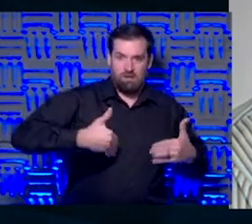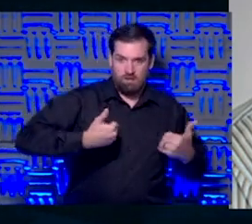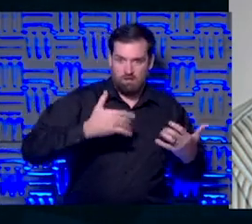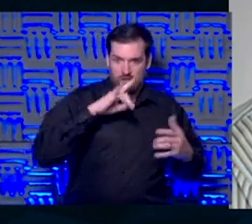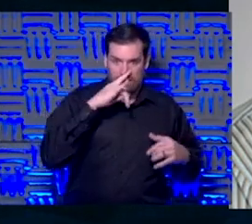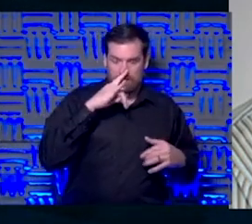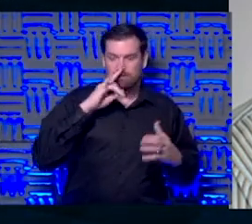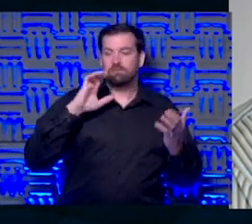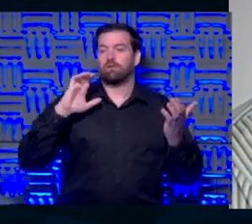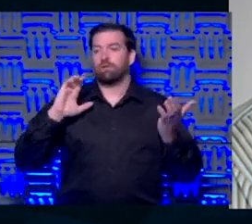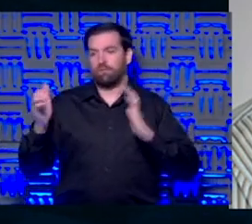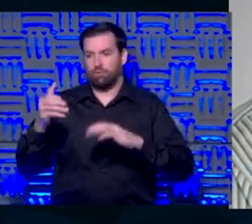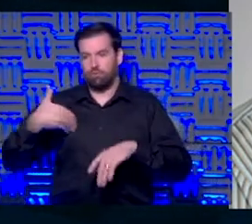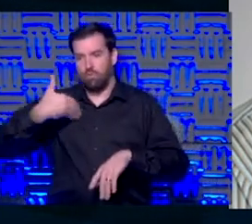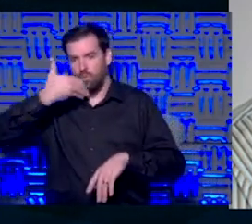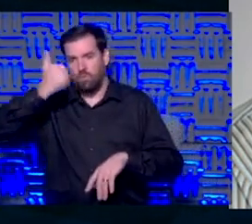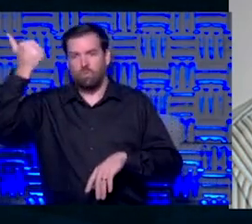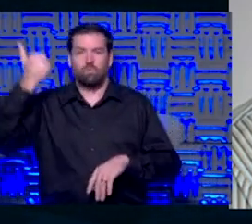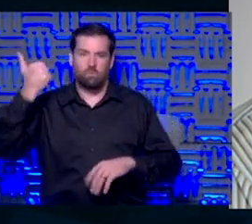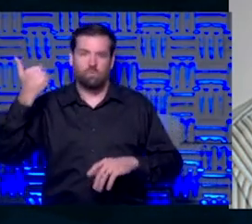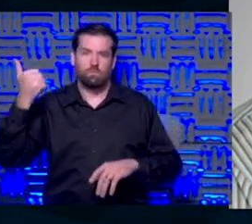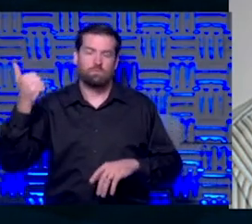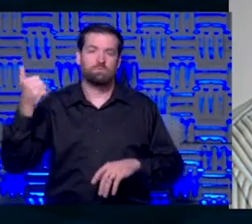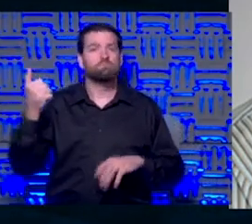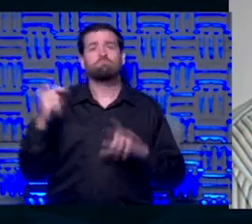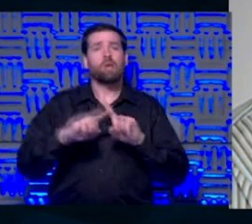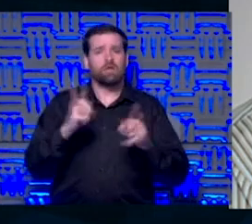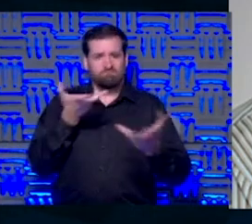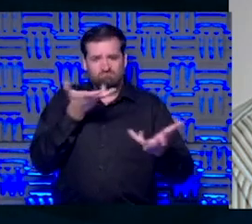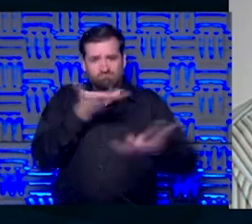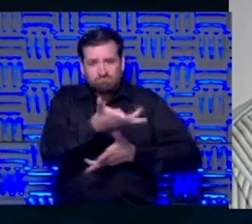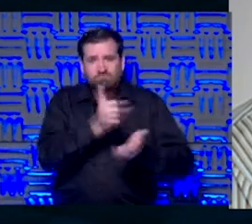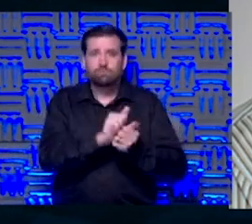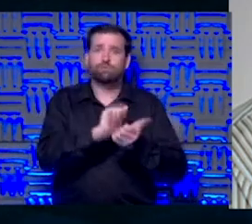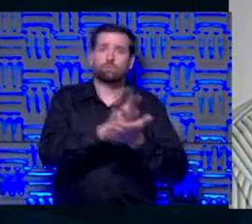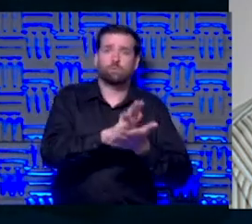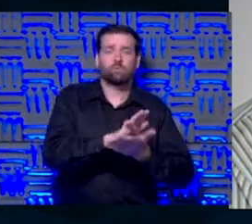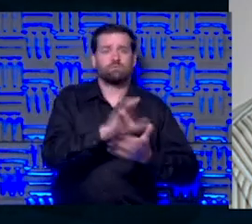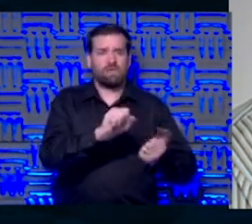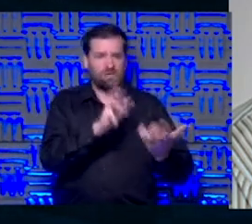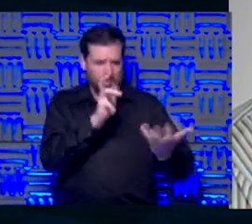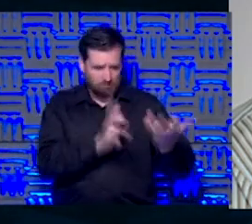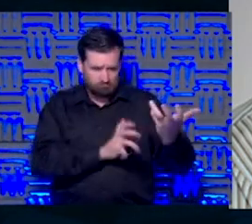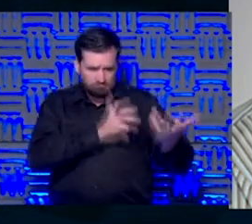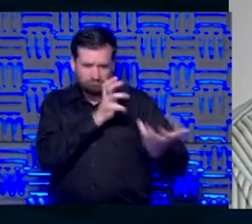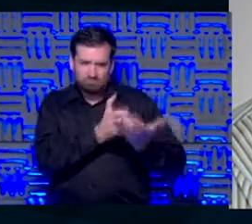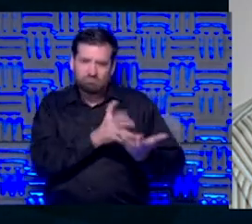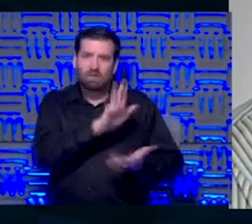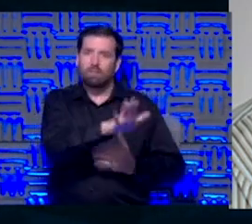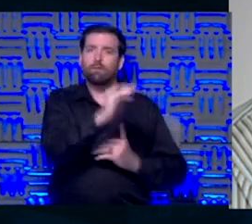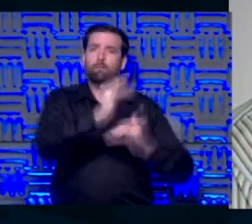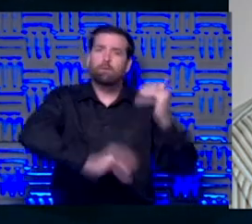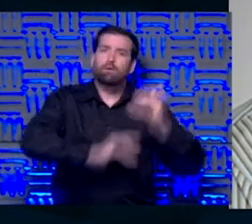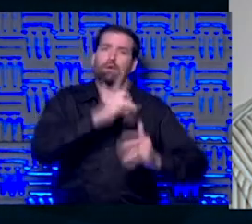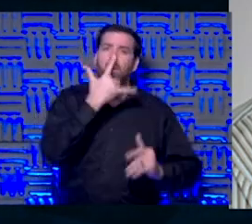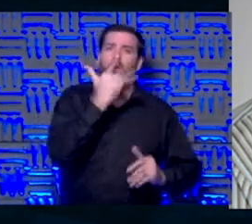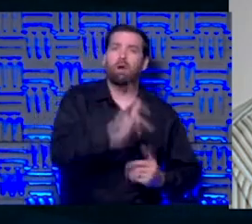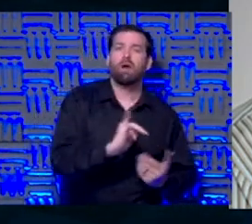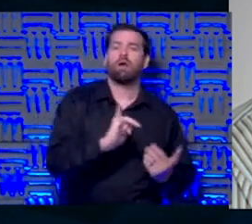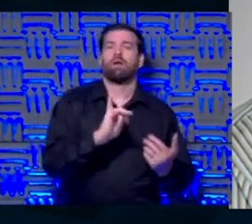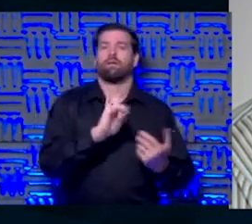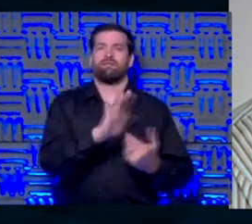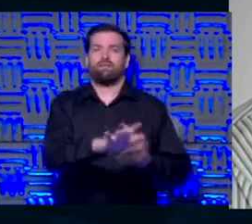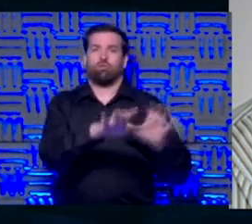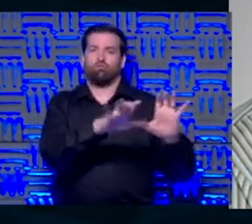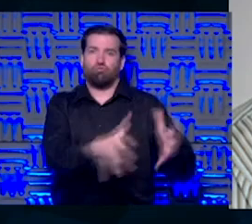than we will with the older groups. But we'll work with the schools. We want them to be able to tailor it to how their facilities look, and you know